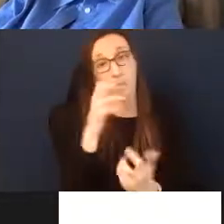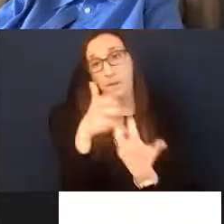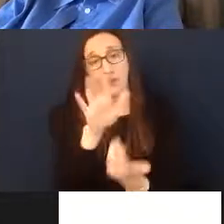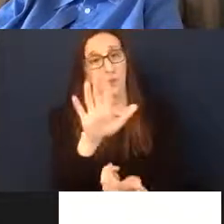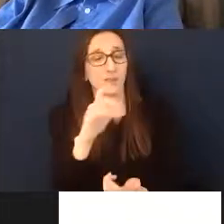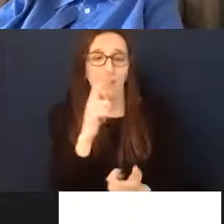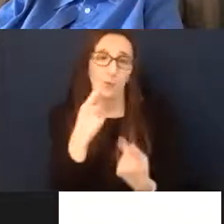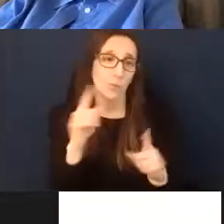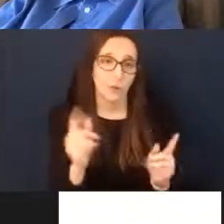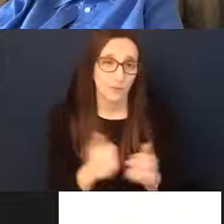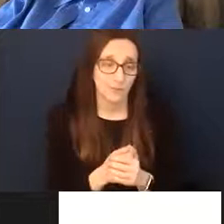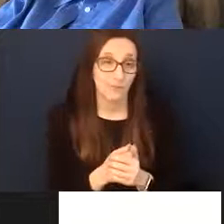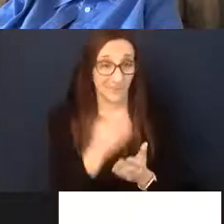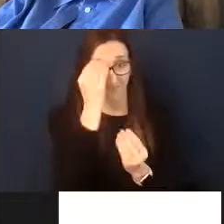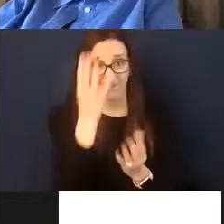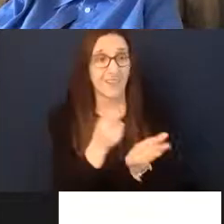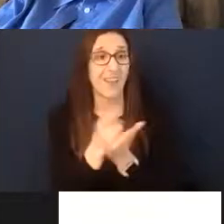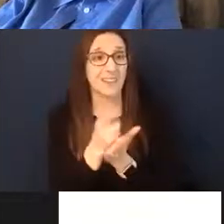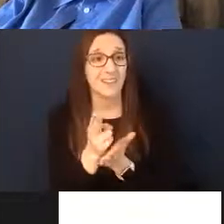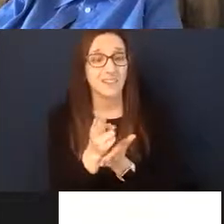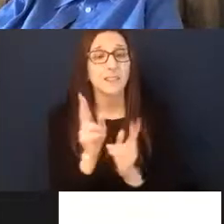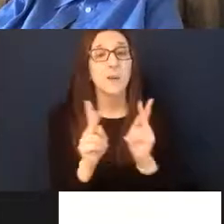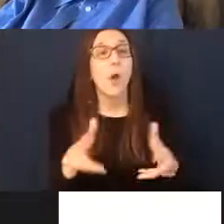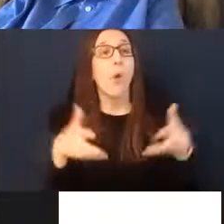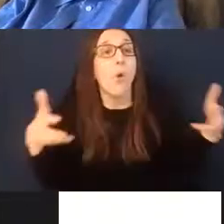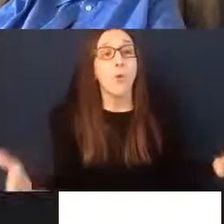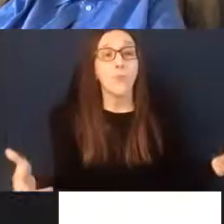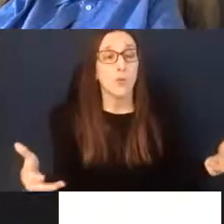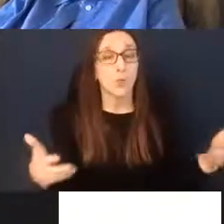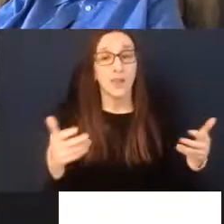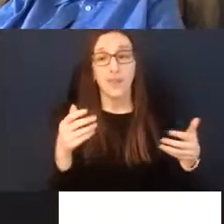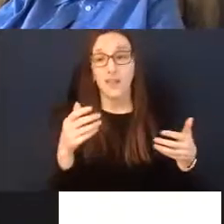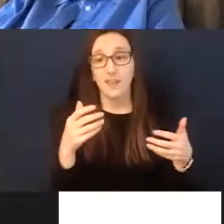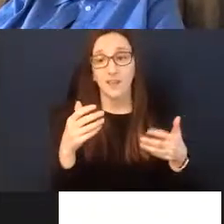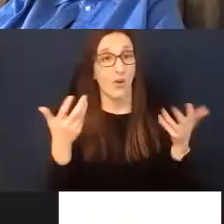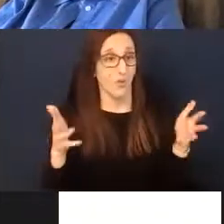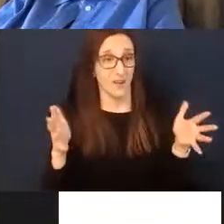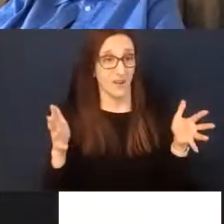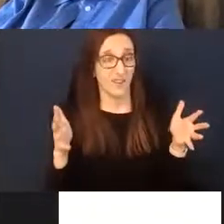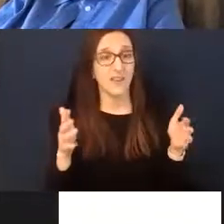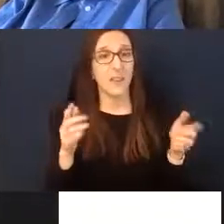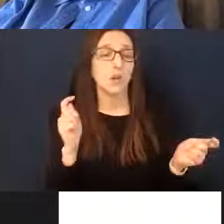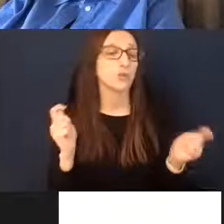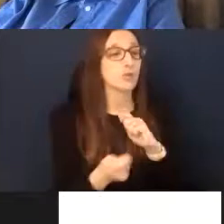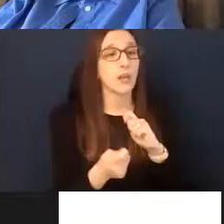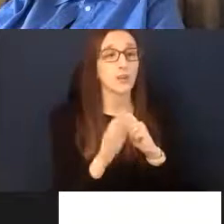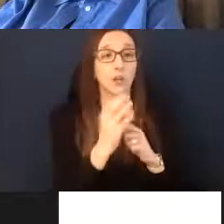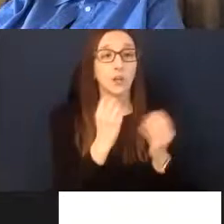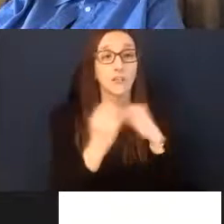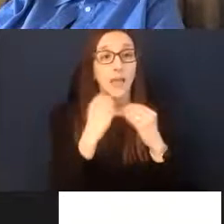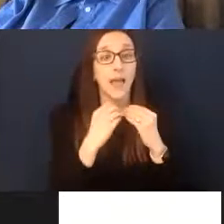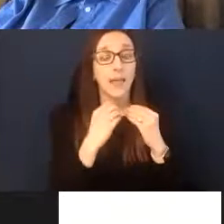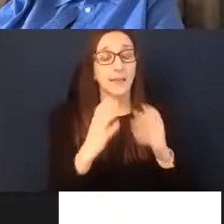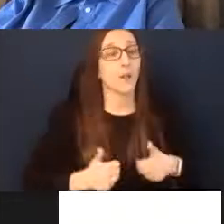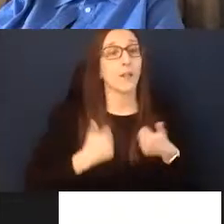you, majority of the time, if someone who is overweight or obese changes something in their diet and their